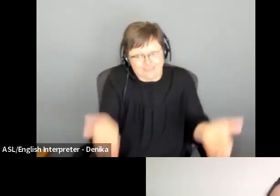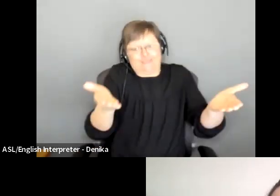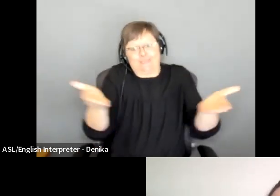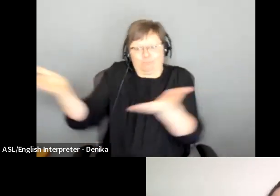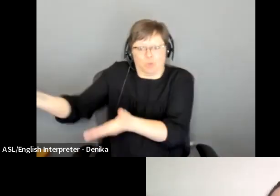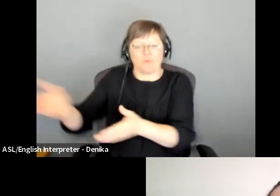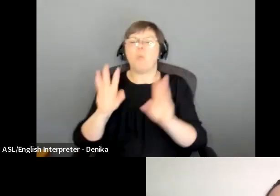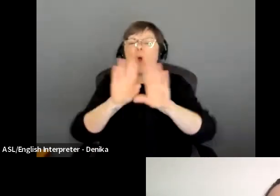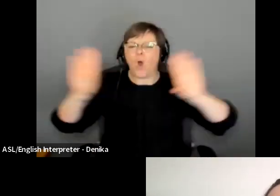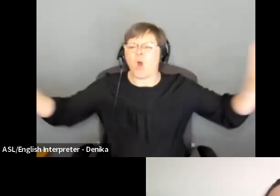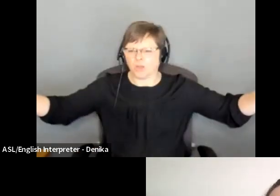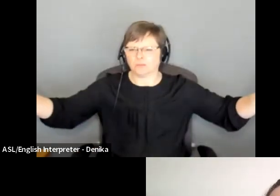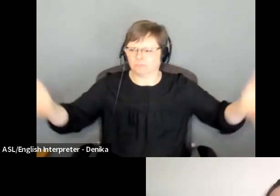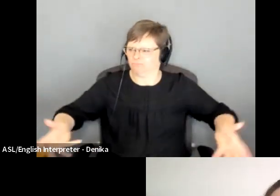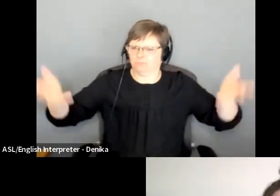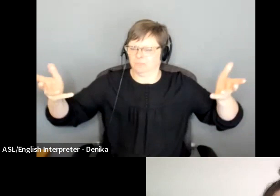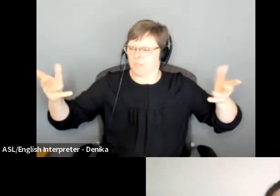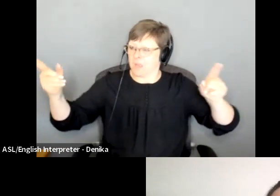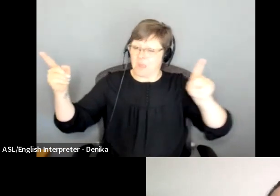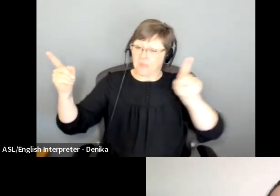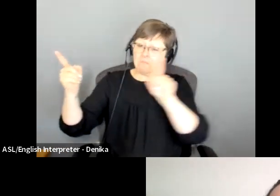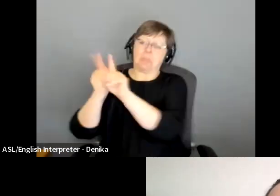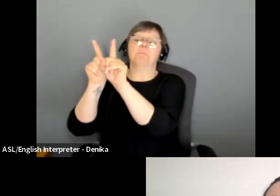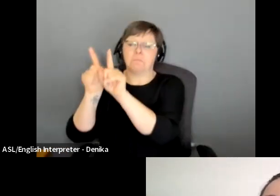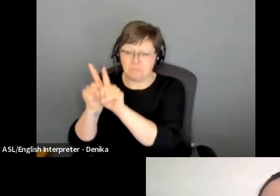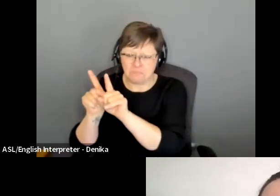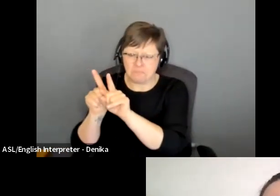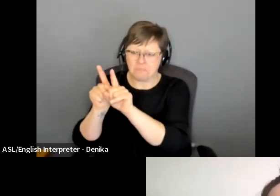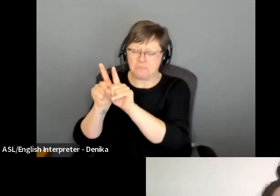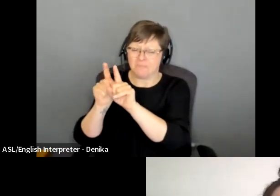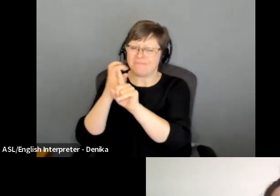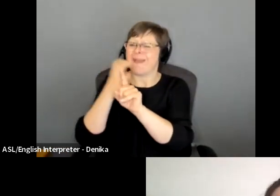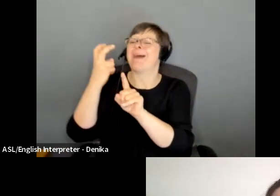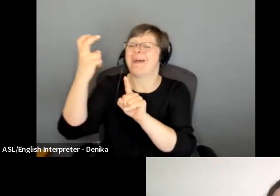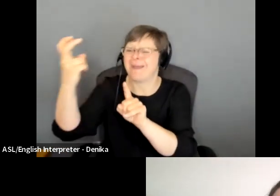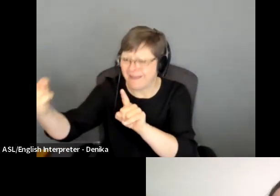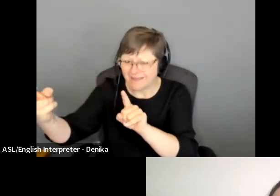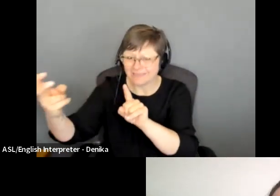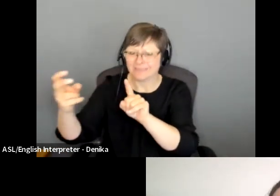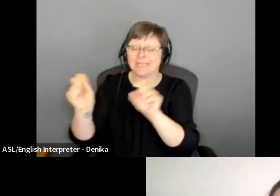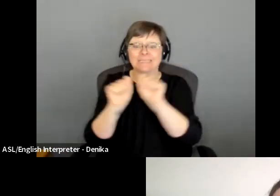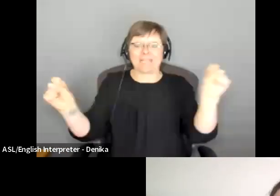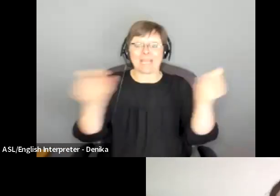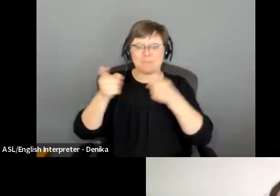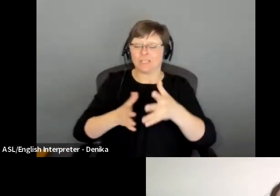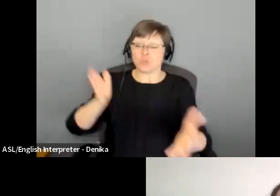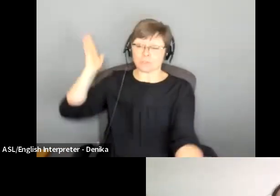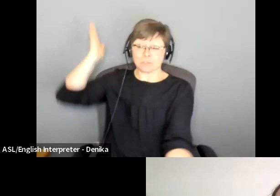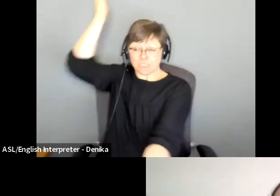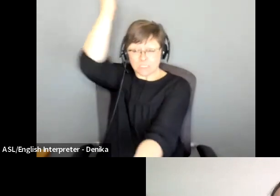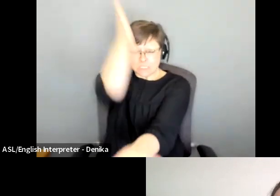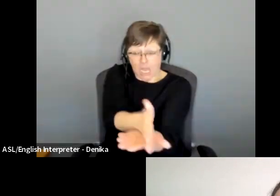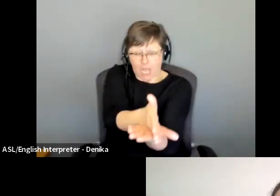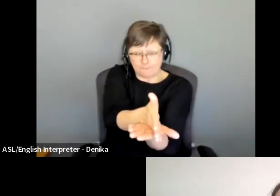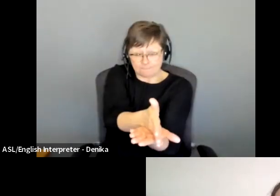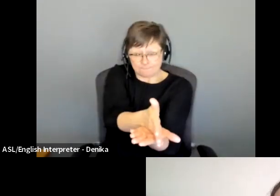wall. It bumps into someone. You hear a yell. The stage manager calls stop. It is